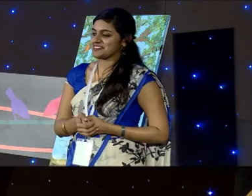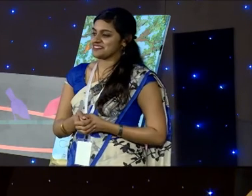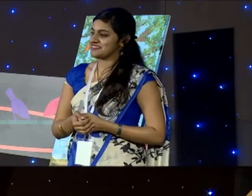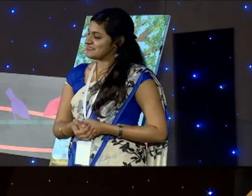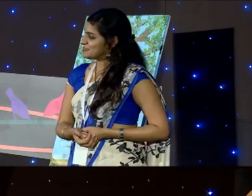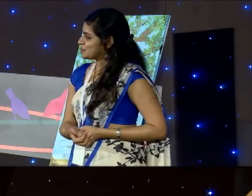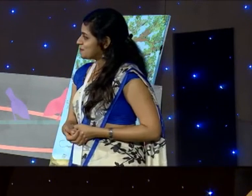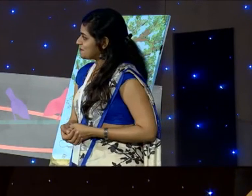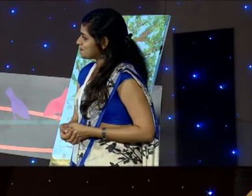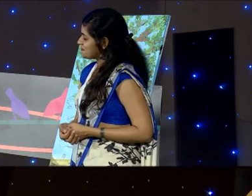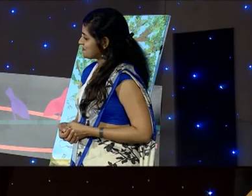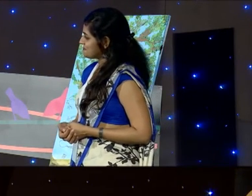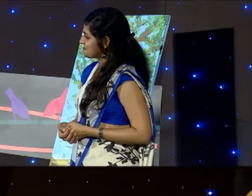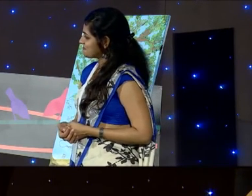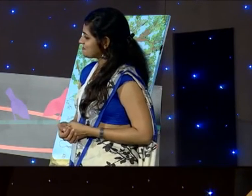things.